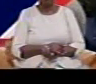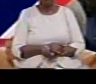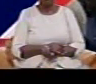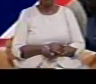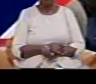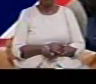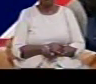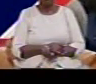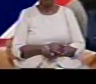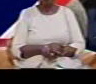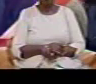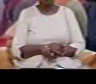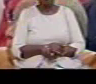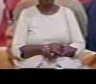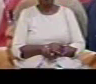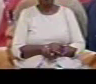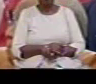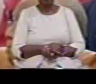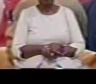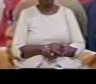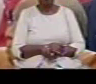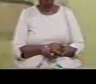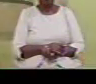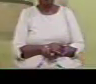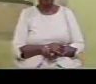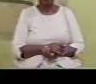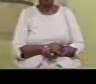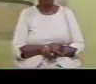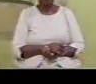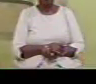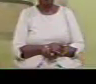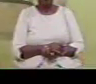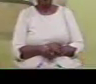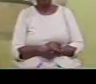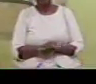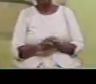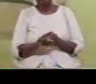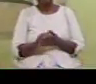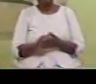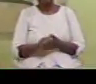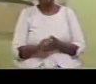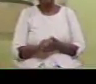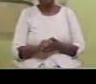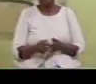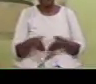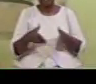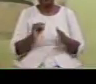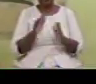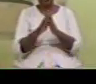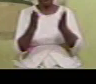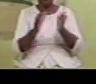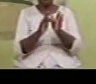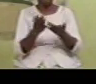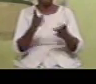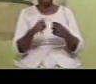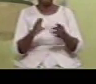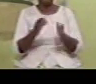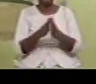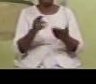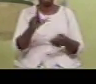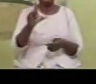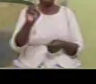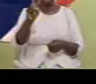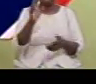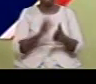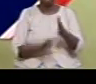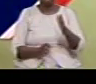now verse 6. Well, thank you. Thank you for a very good trial. Shall we open our Bible to Leviticus chapter